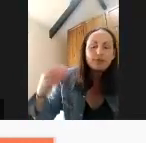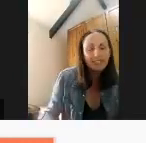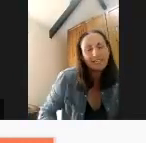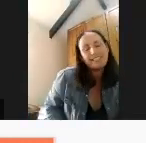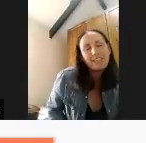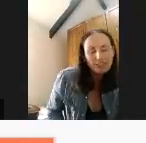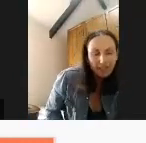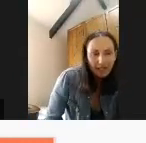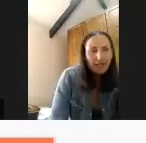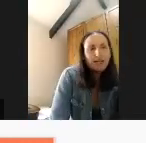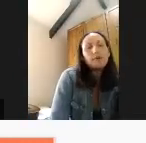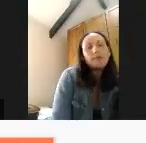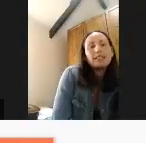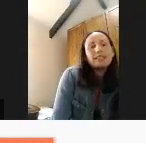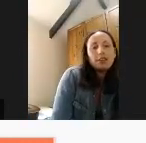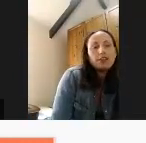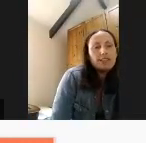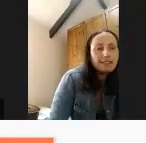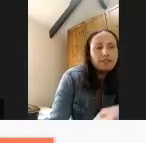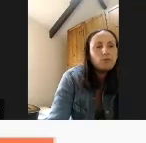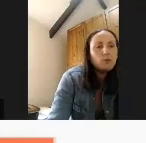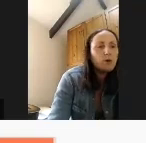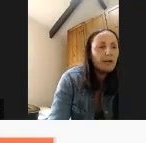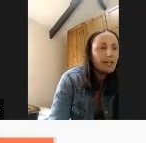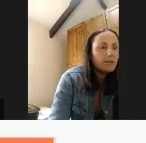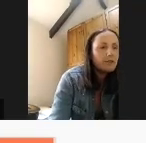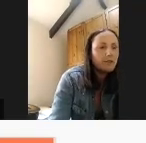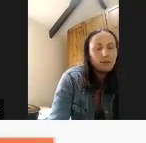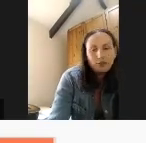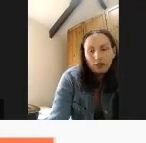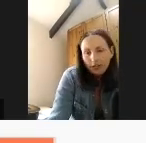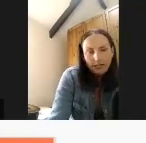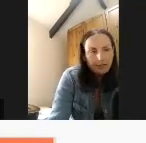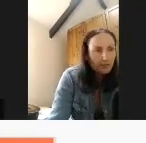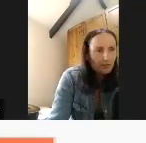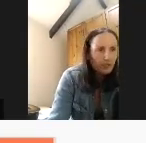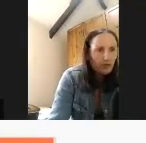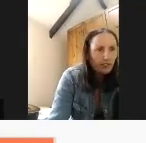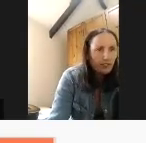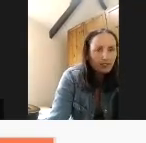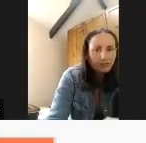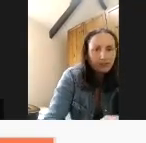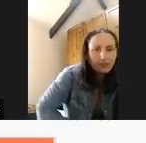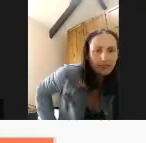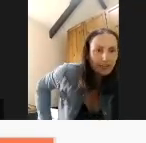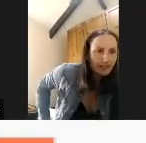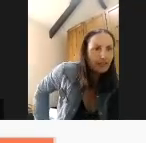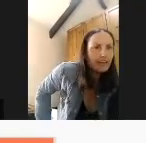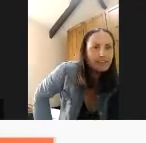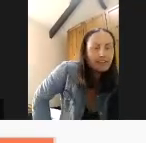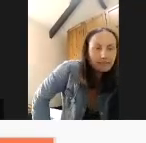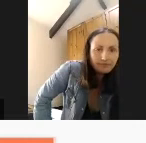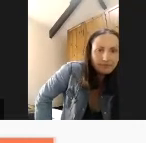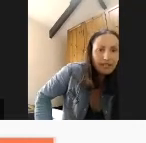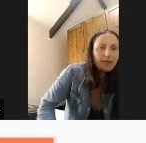throughout representation. And so this is what we aim to do as the Open Food Network. And so to the next